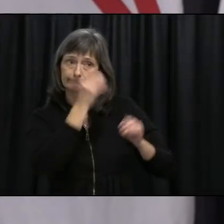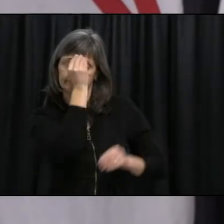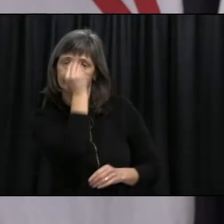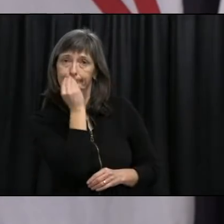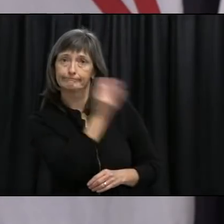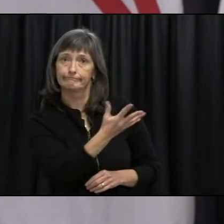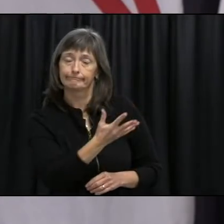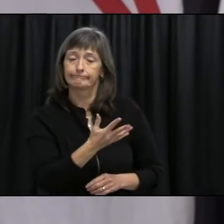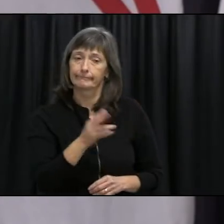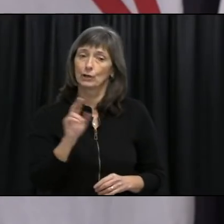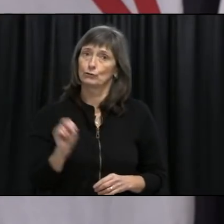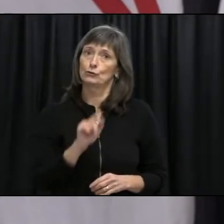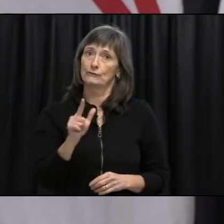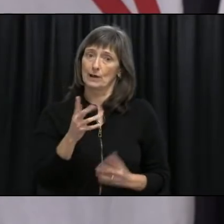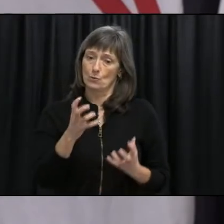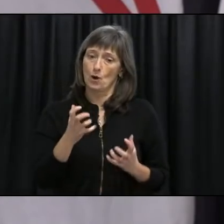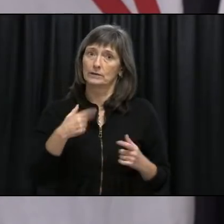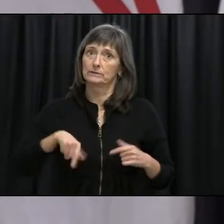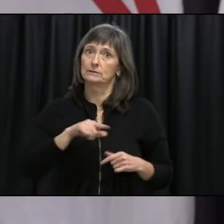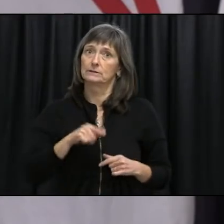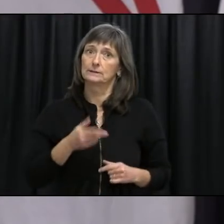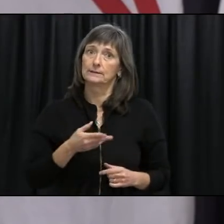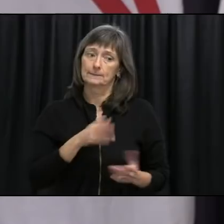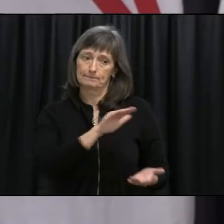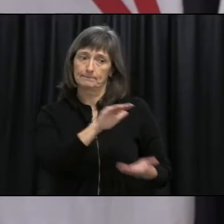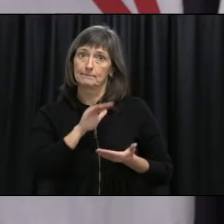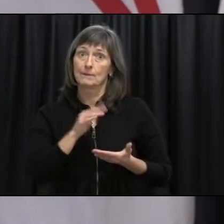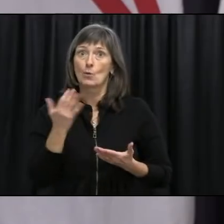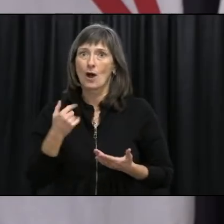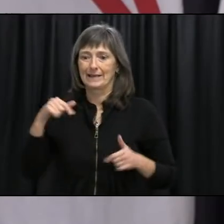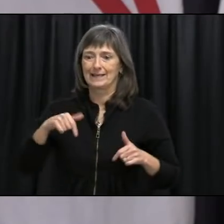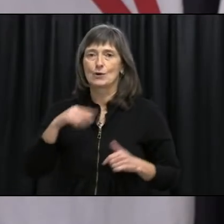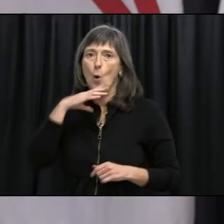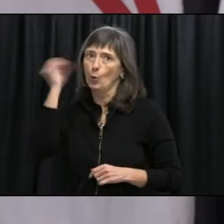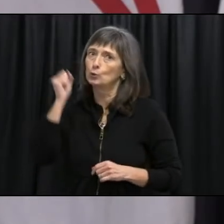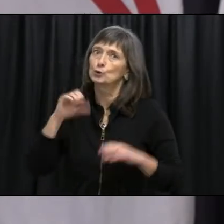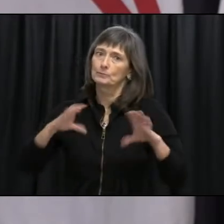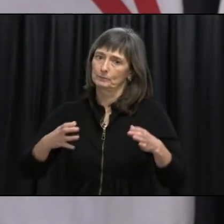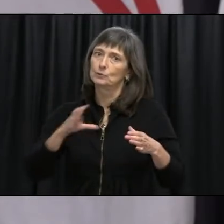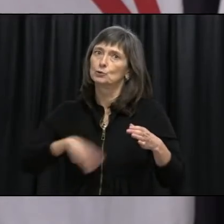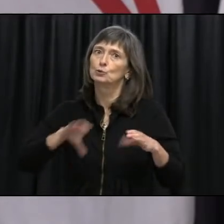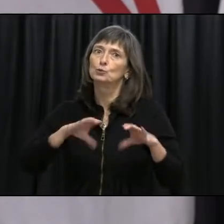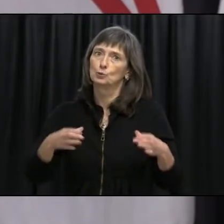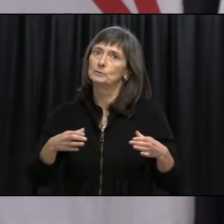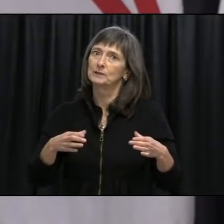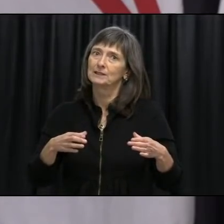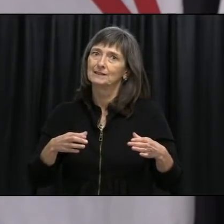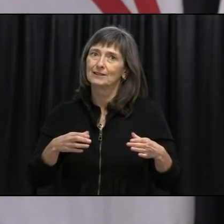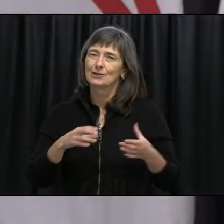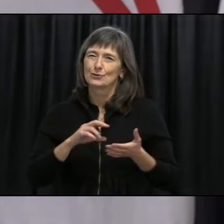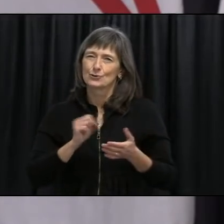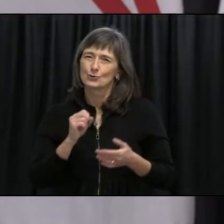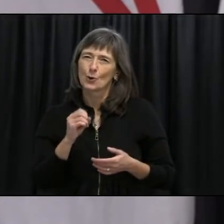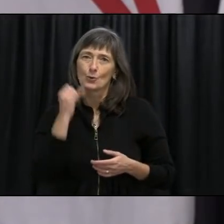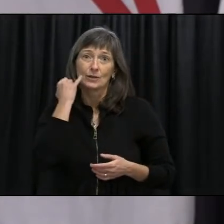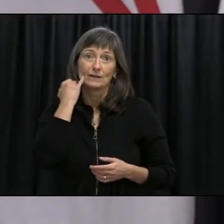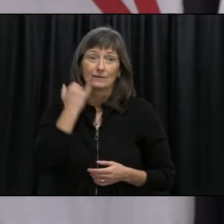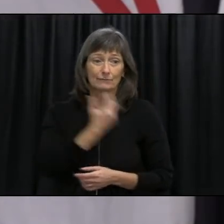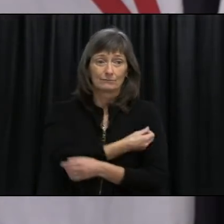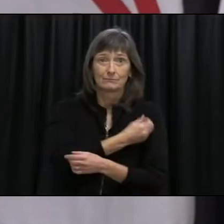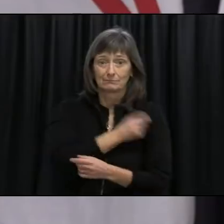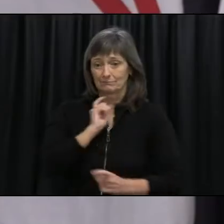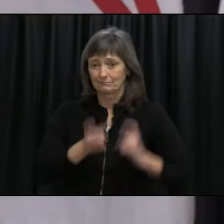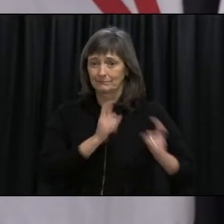share and it reflects the vulnerable populations that we have here, quite frankly. When you're kind of triaging the distribution of vaccines